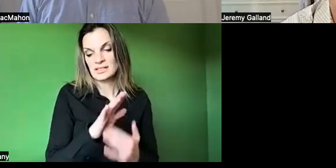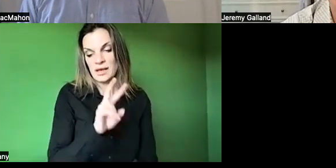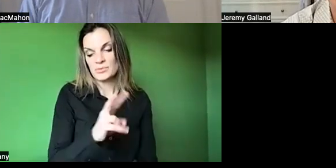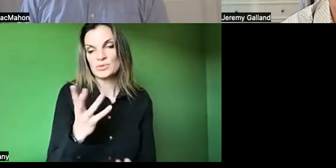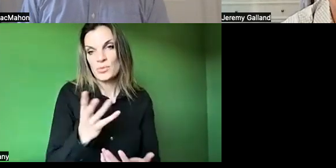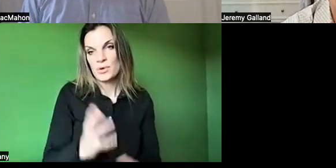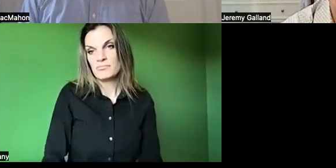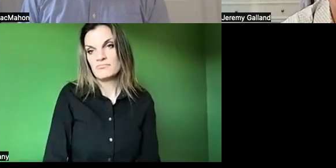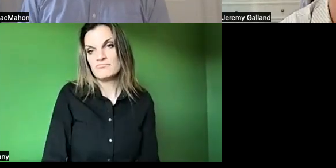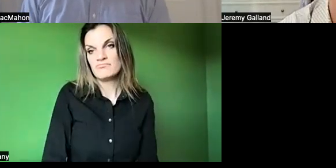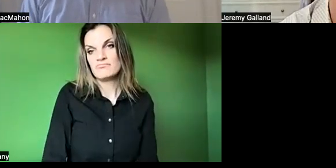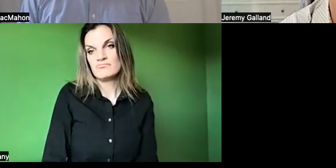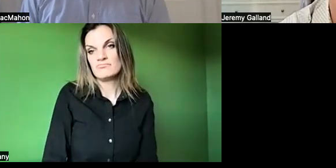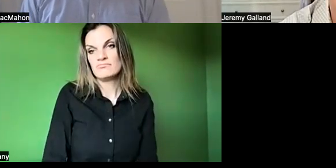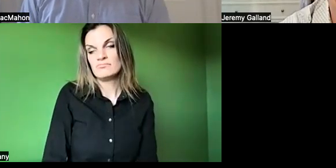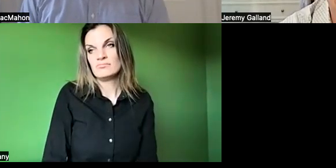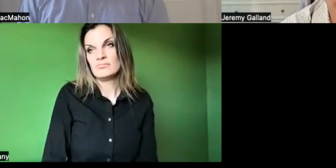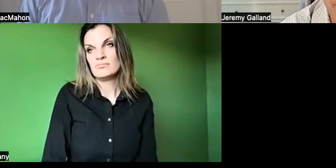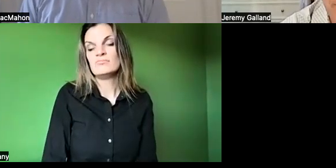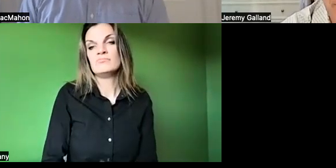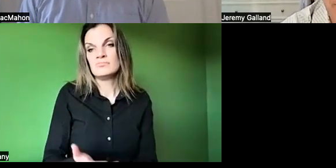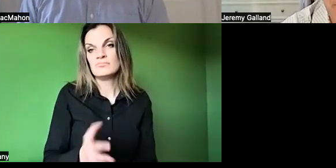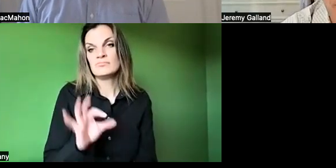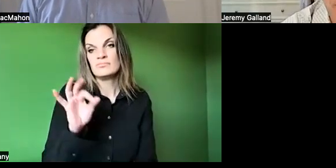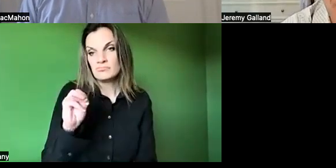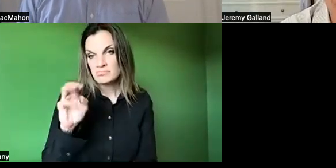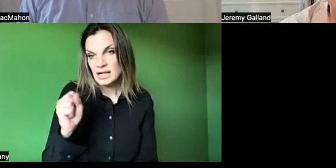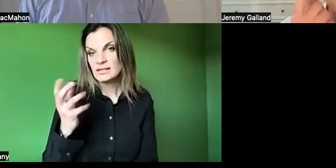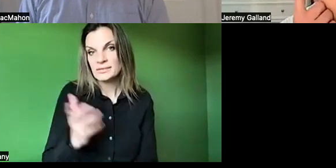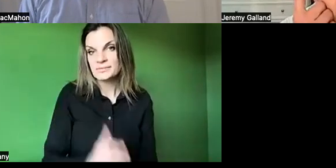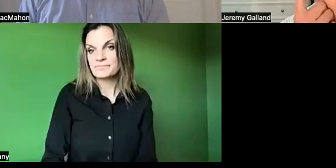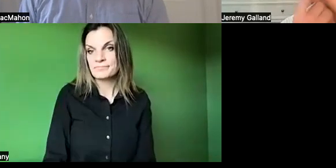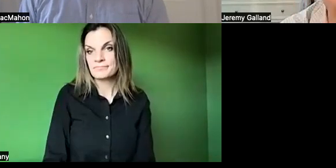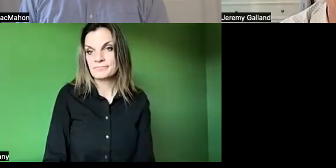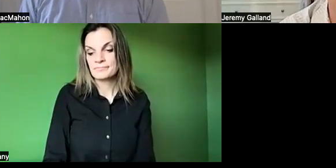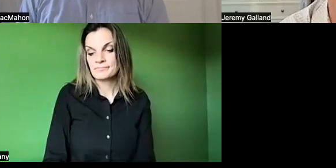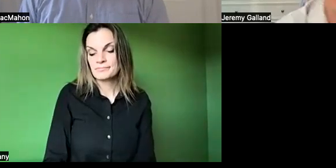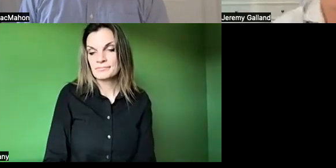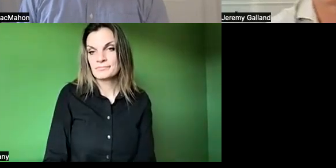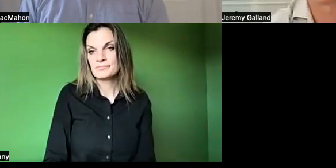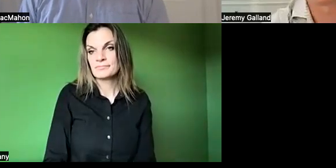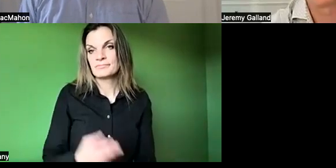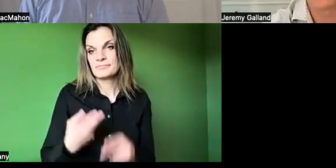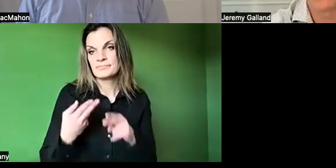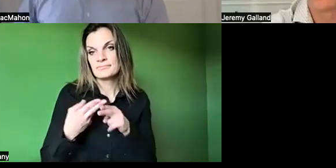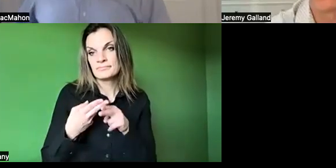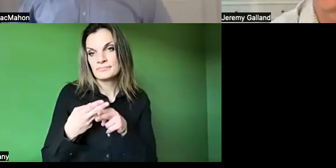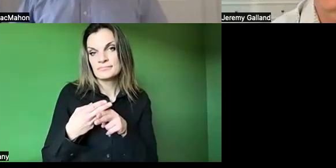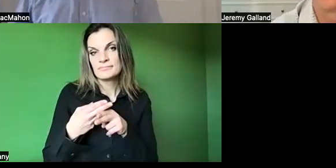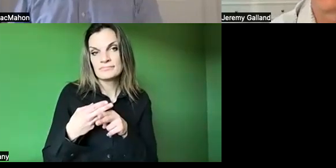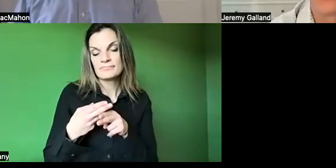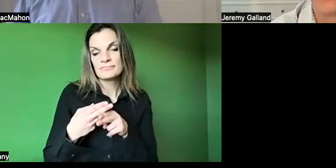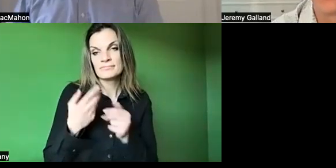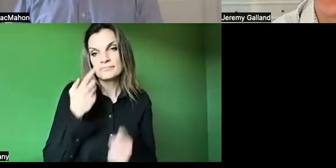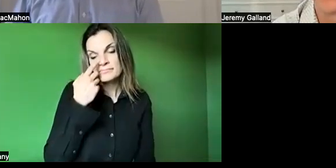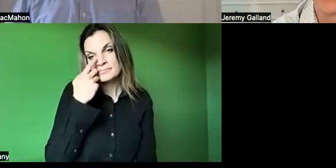if right now it's got to be FMS. If you want to talk short term, we have a